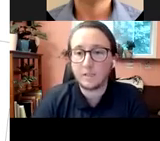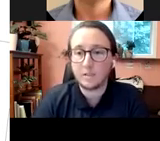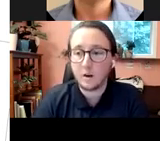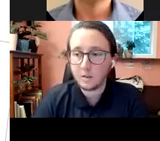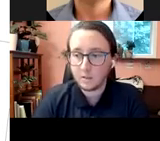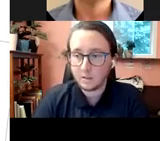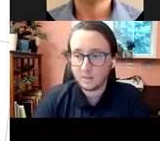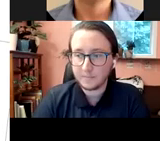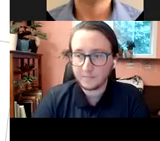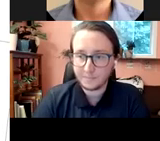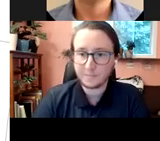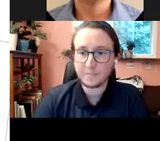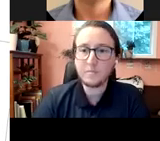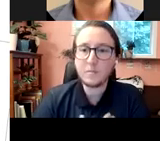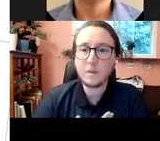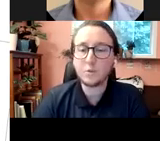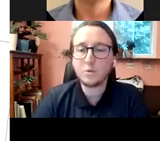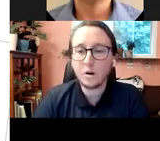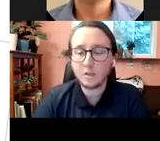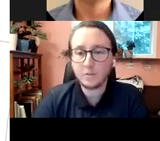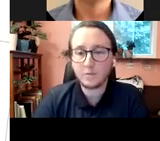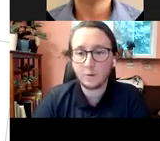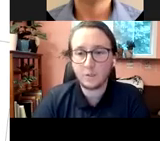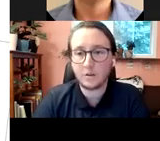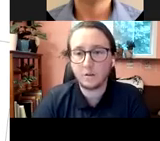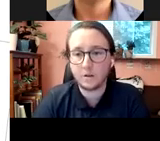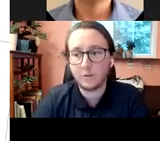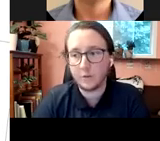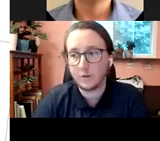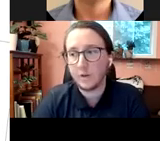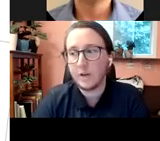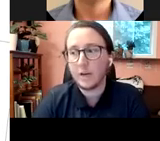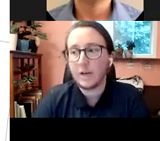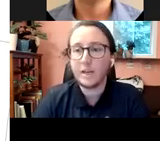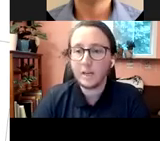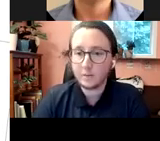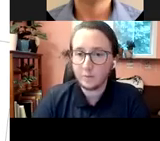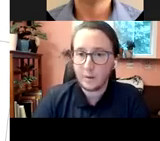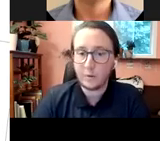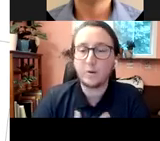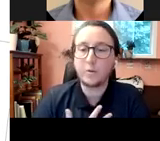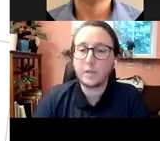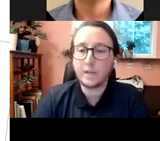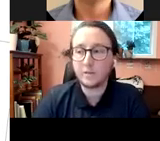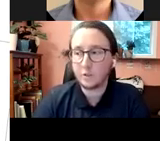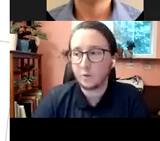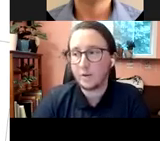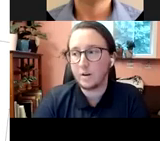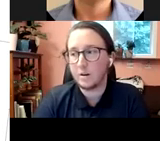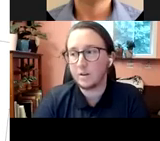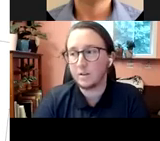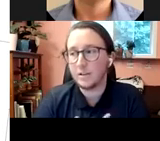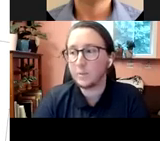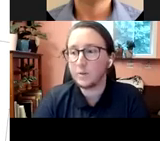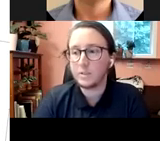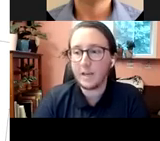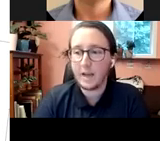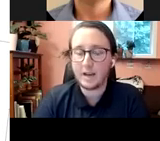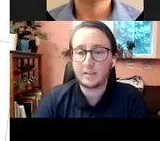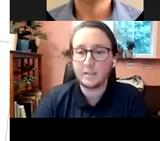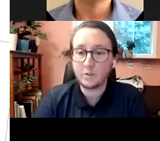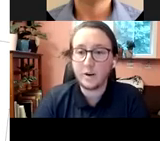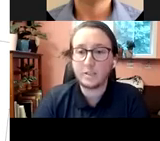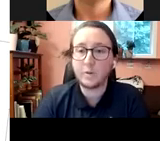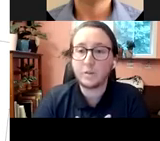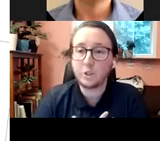about is Knox. So Knox focused a lot of the negative memory or the negative story on experiences they